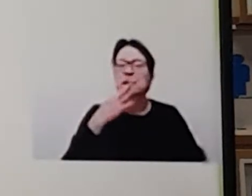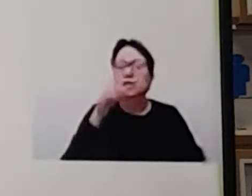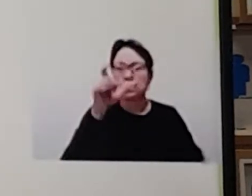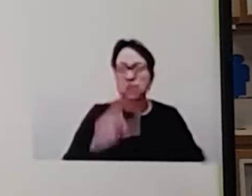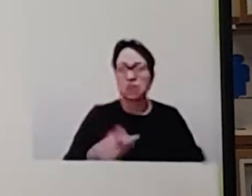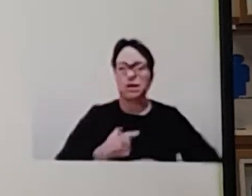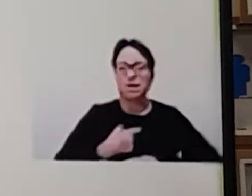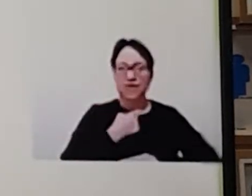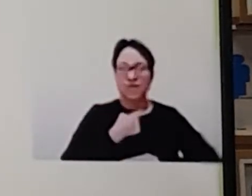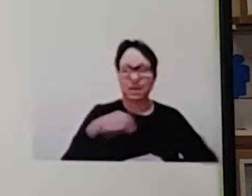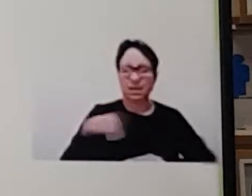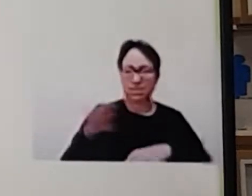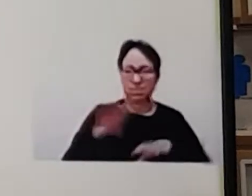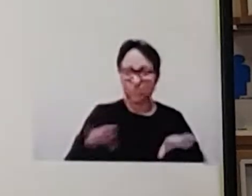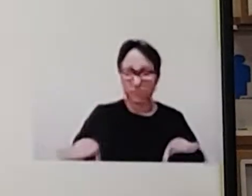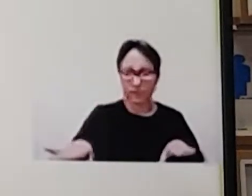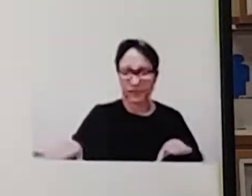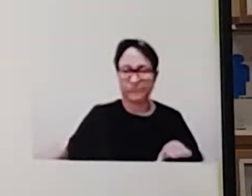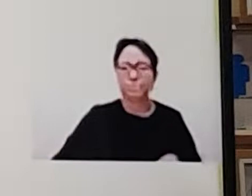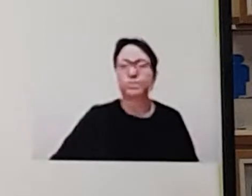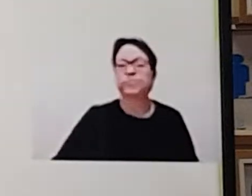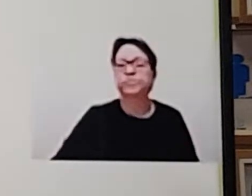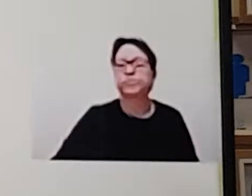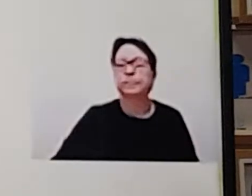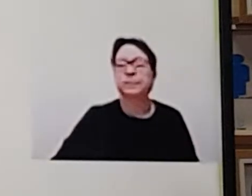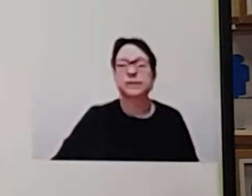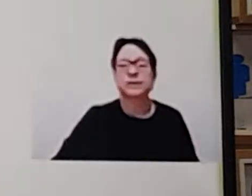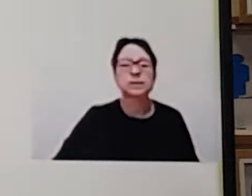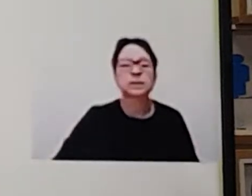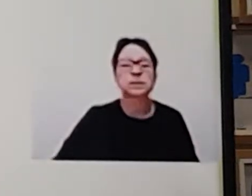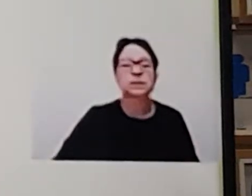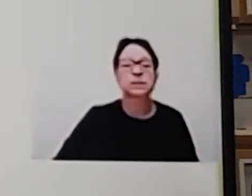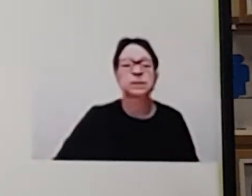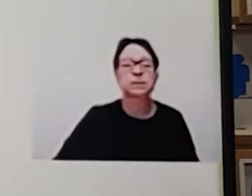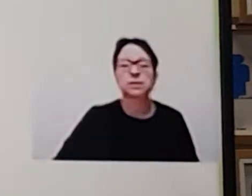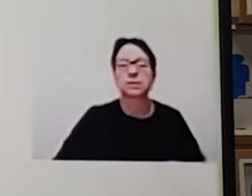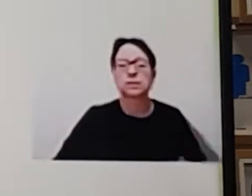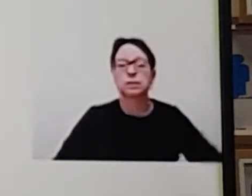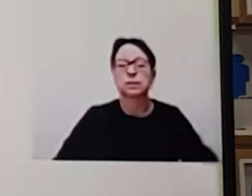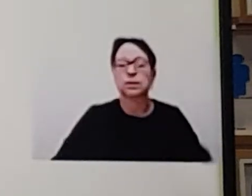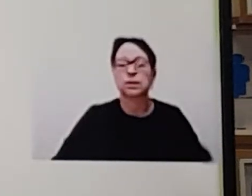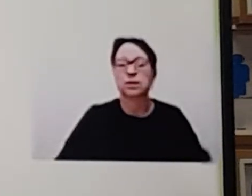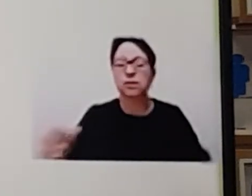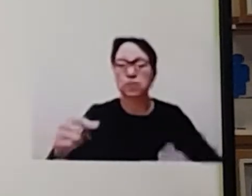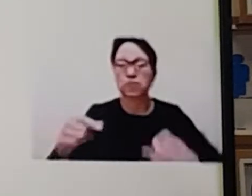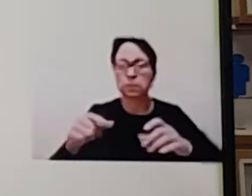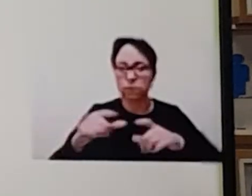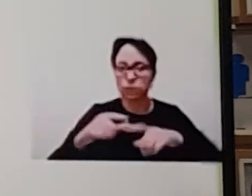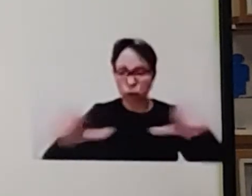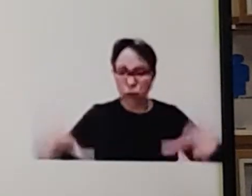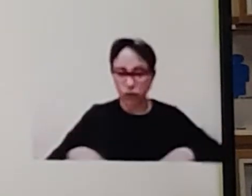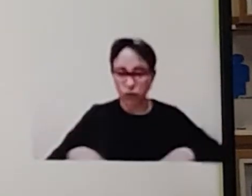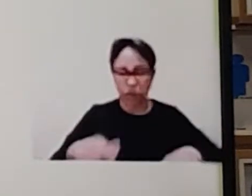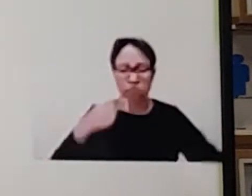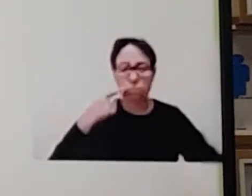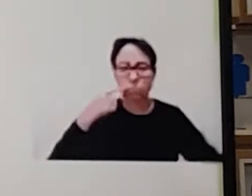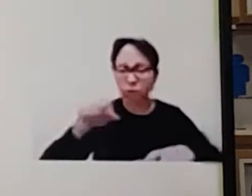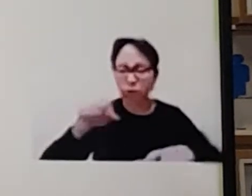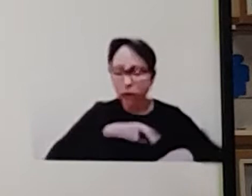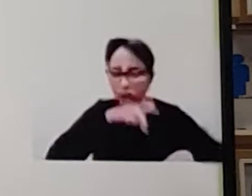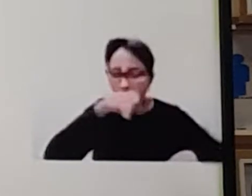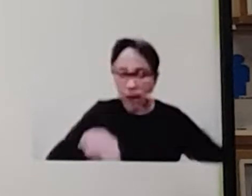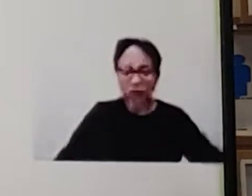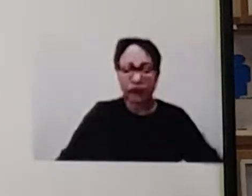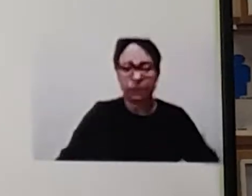area, so that he can come down from the car and put his wheelchair. This area is very